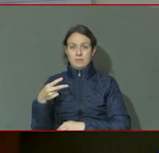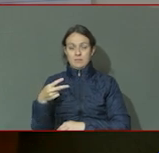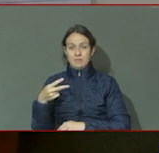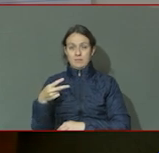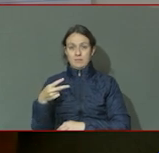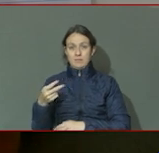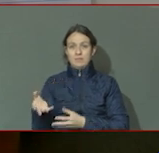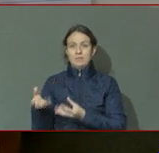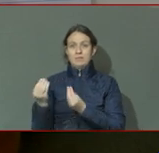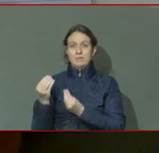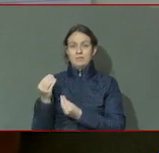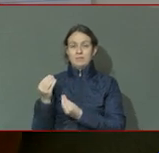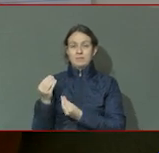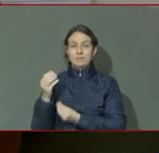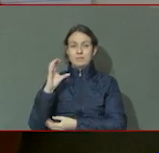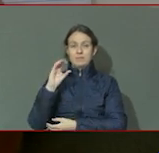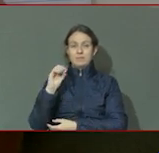sides, I get